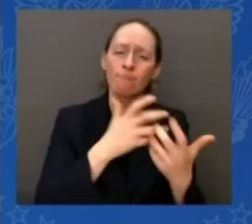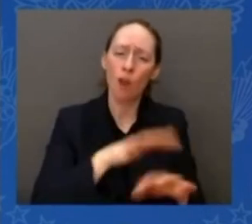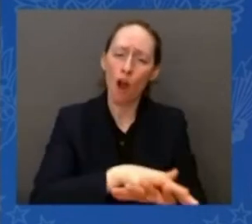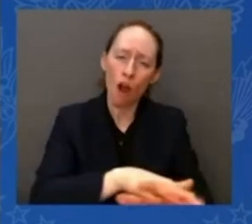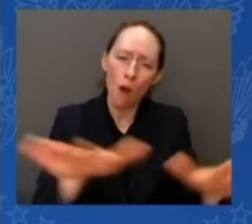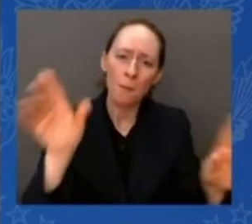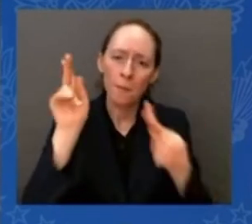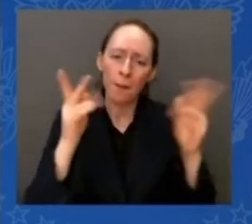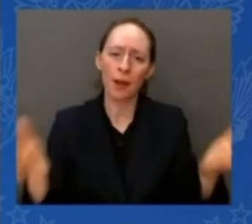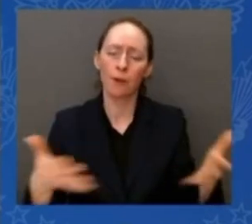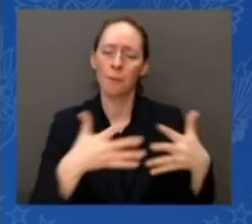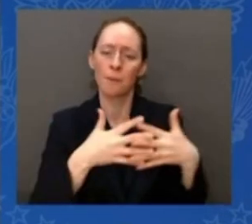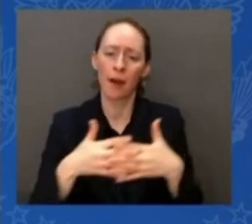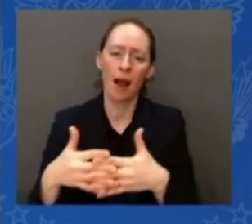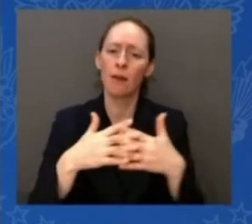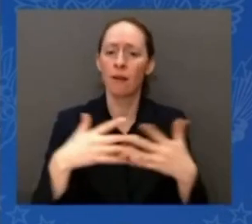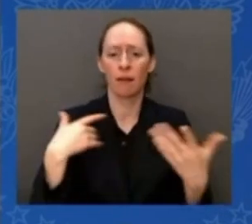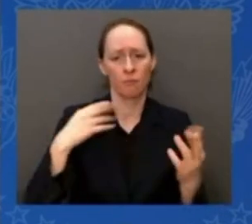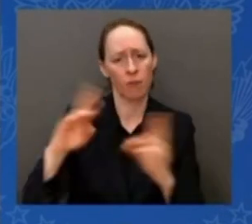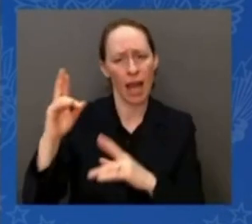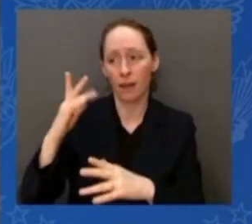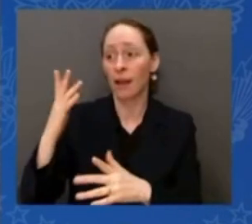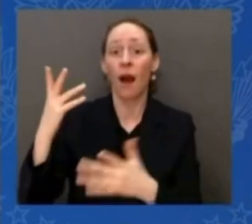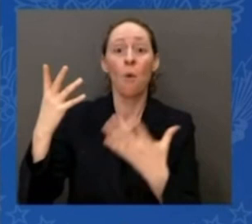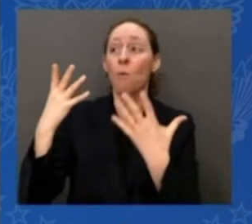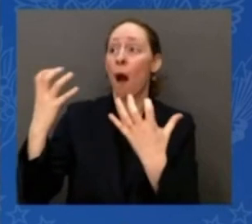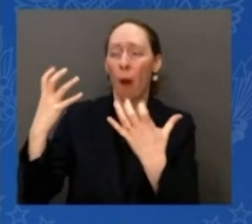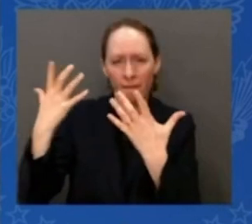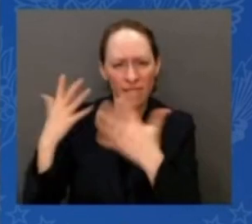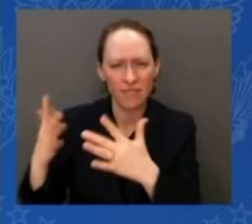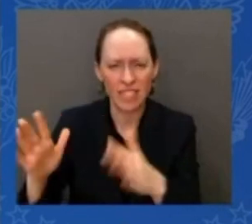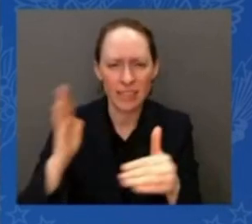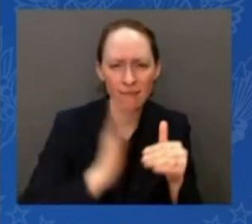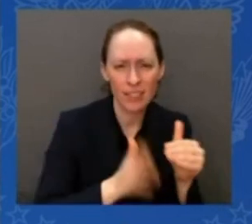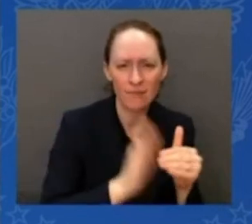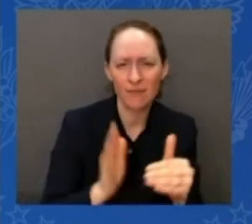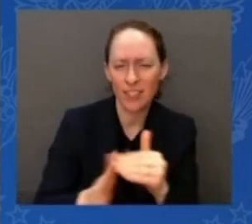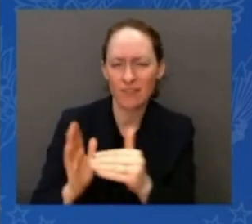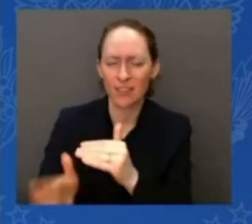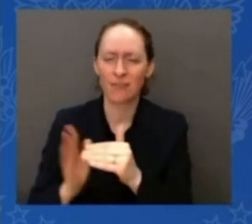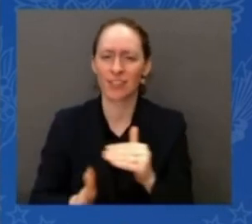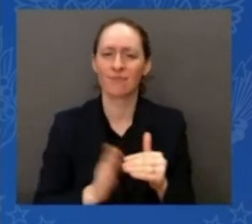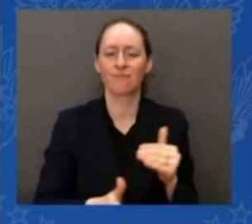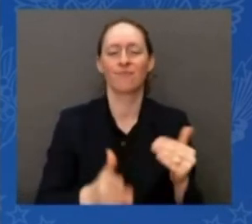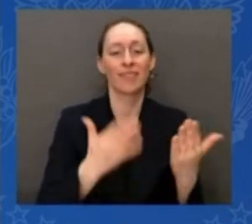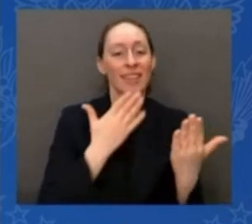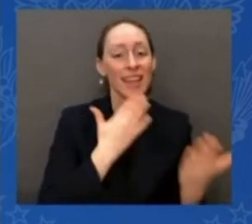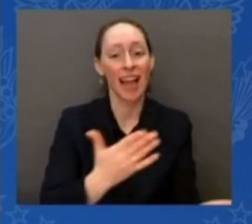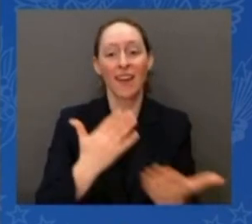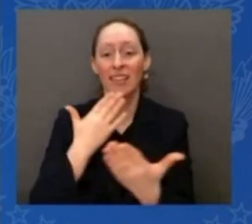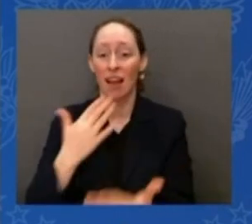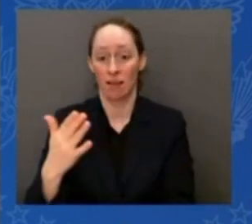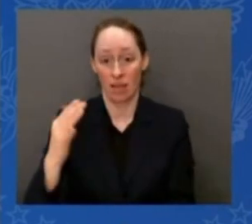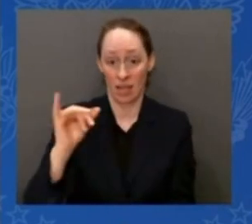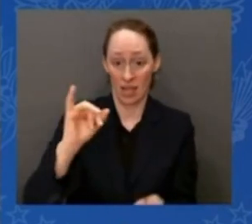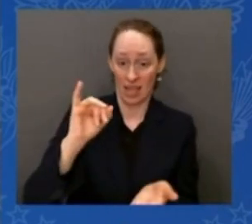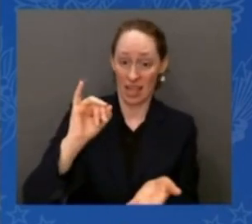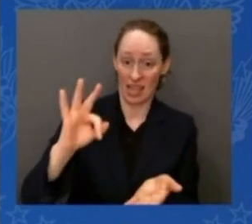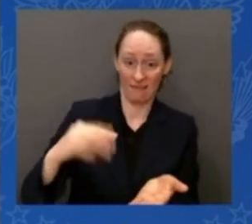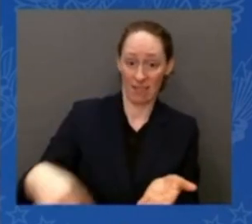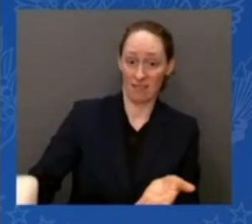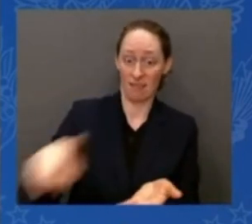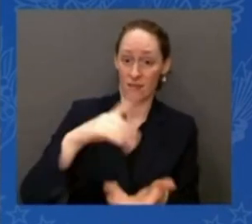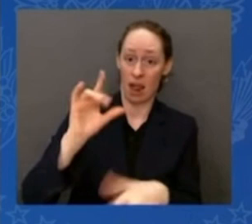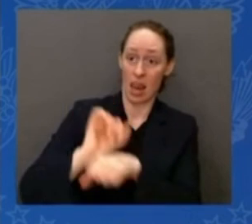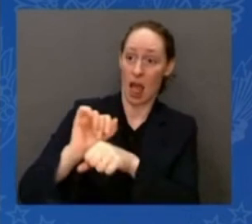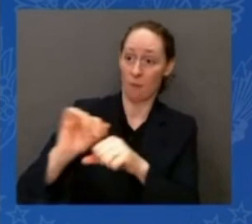you, thank you, thank you. Thank all of you, and I wouldn't be standing here were it not for labor. Thank you all for all you've done for me, but much,